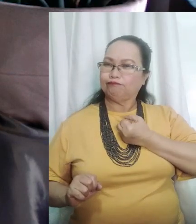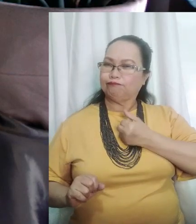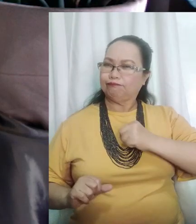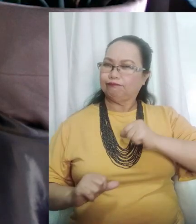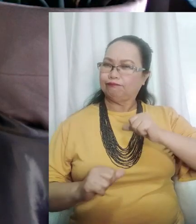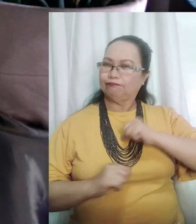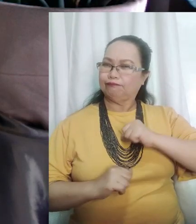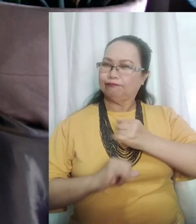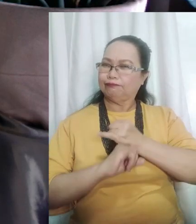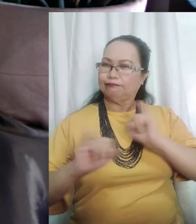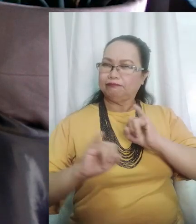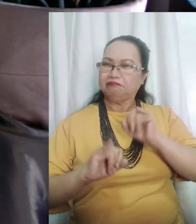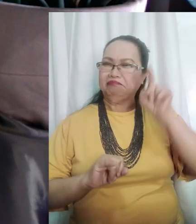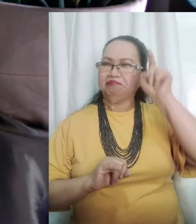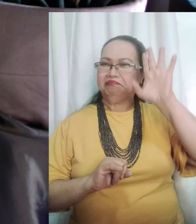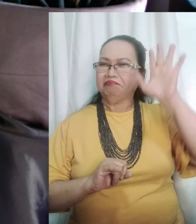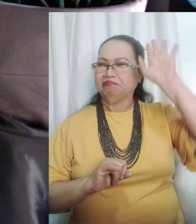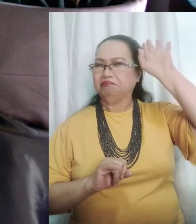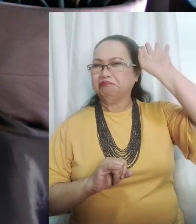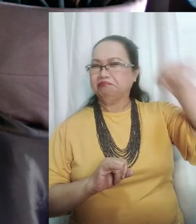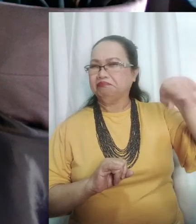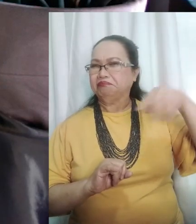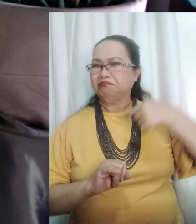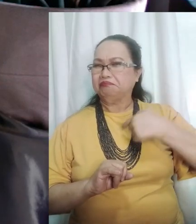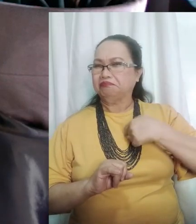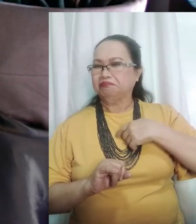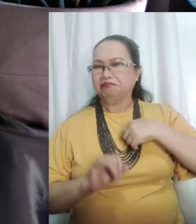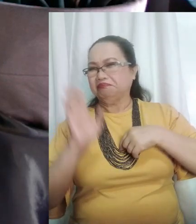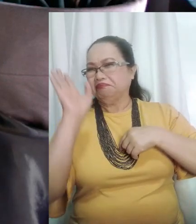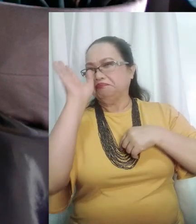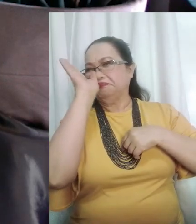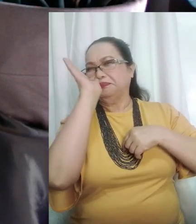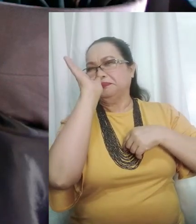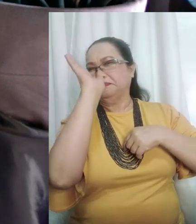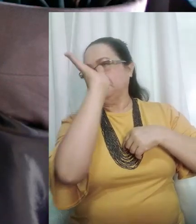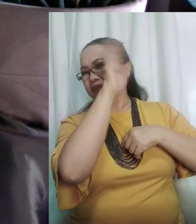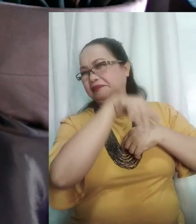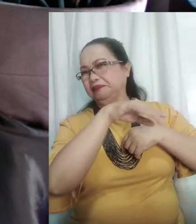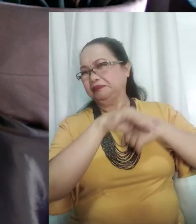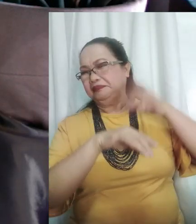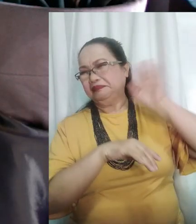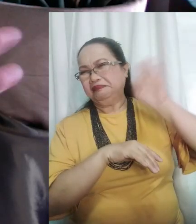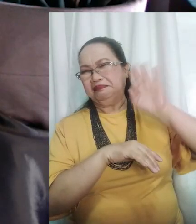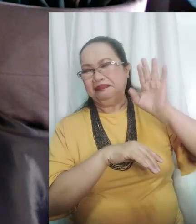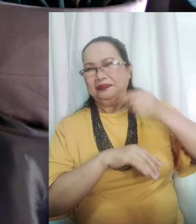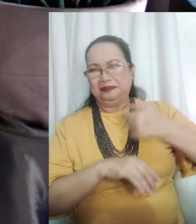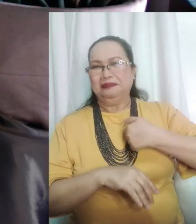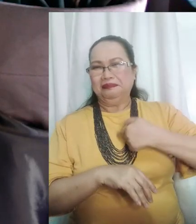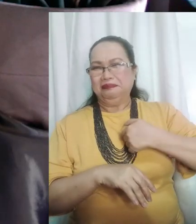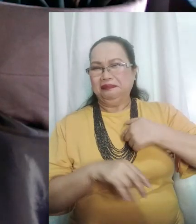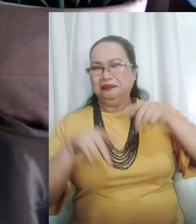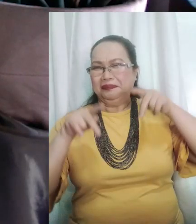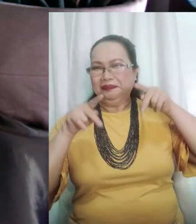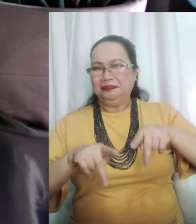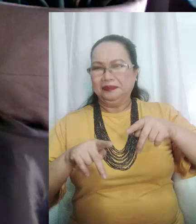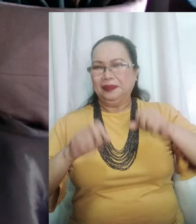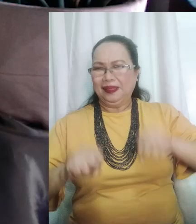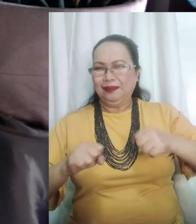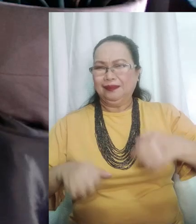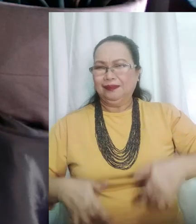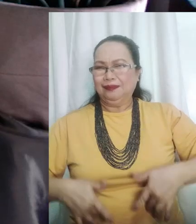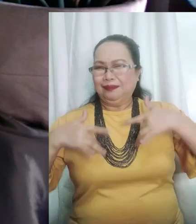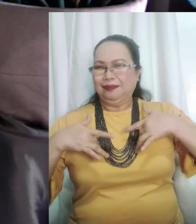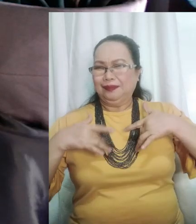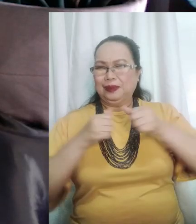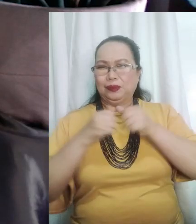God. You know, sin says to man, you don't need God. You don't want God. You can